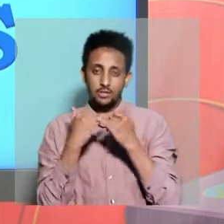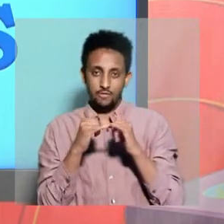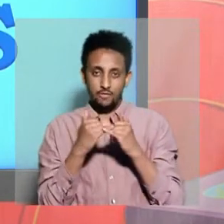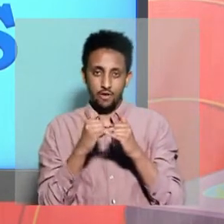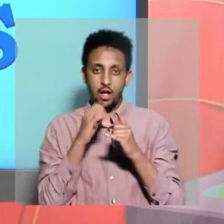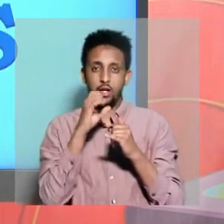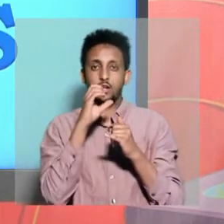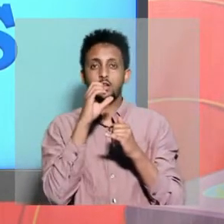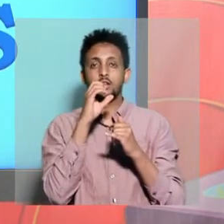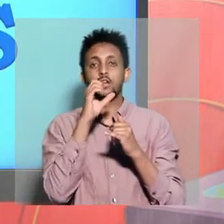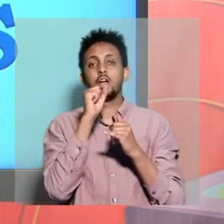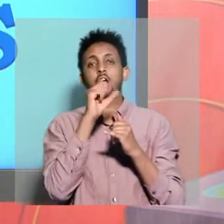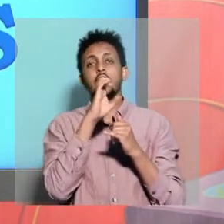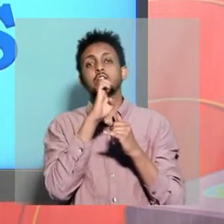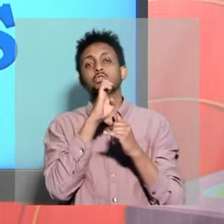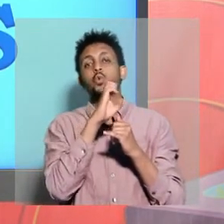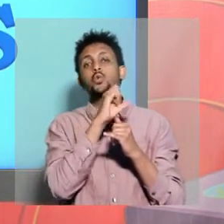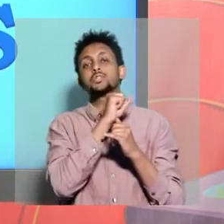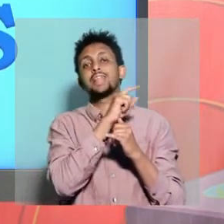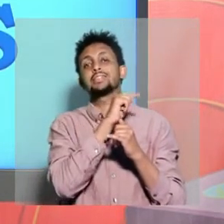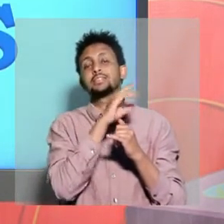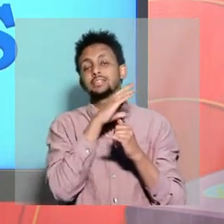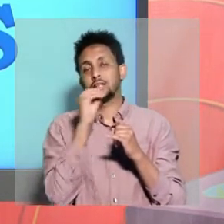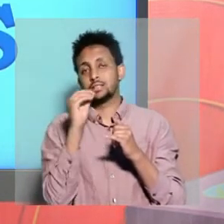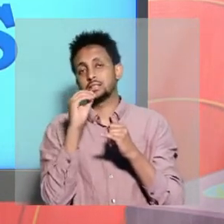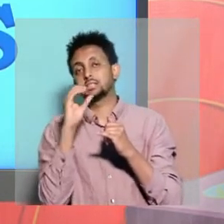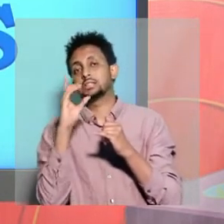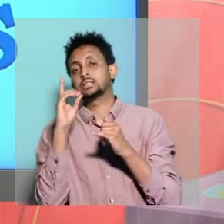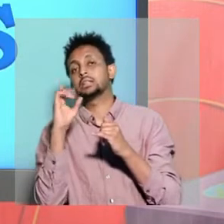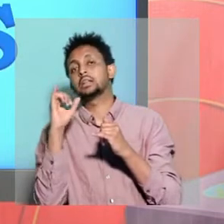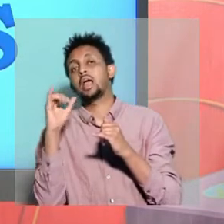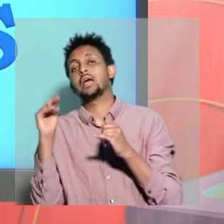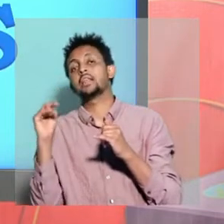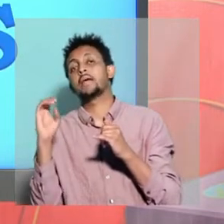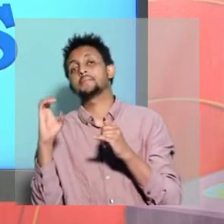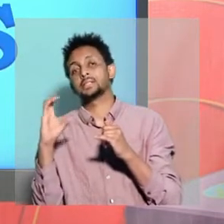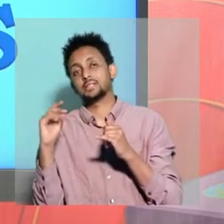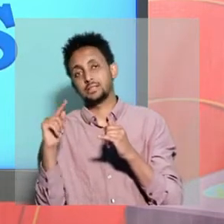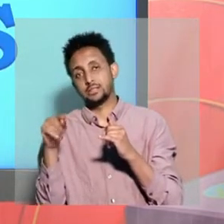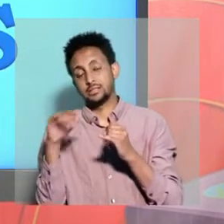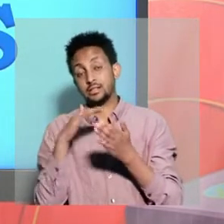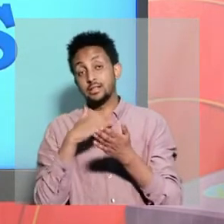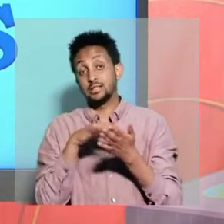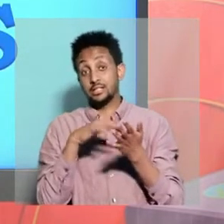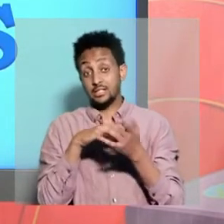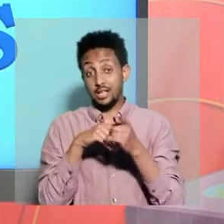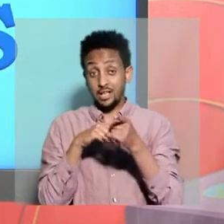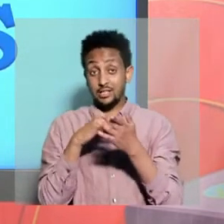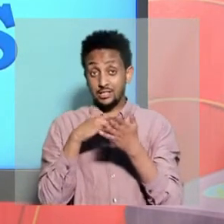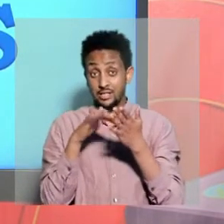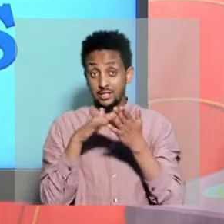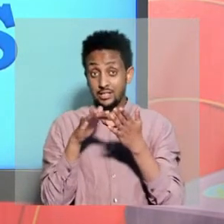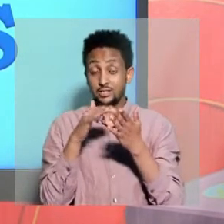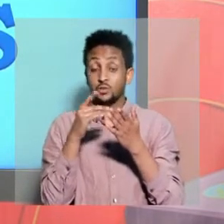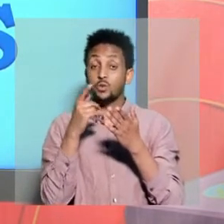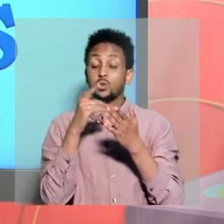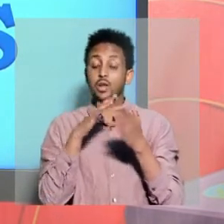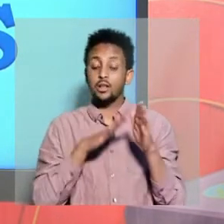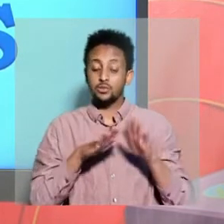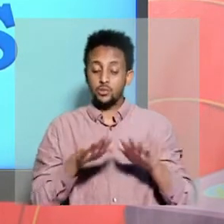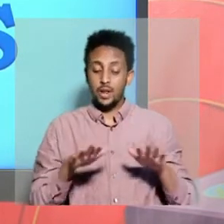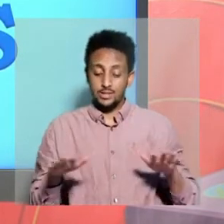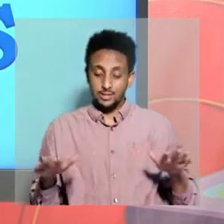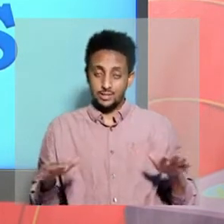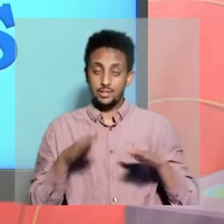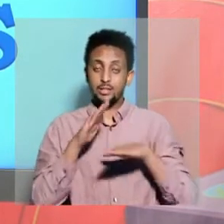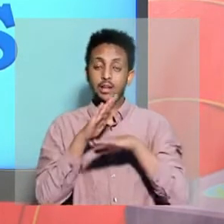as electrostatics and electrodynamics. Electrostatics is the study of charges which are at rest or sometimes